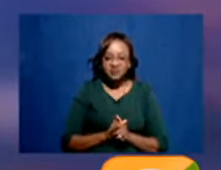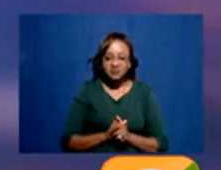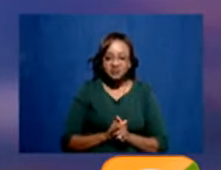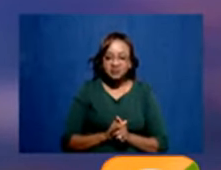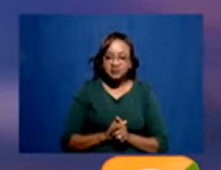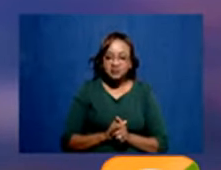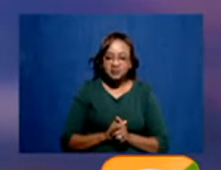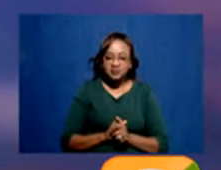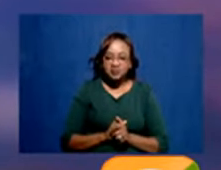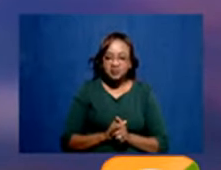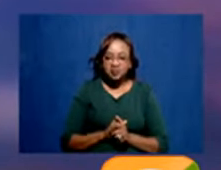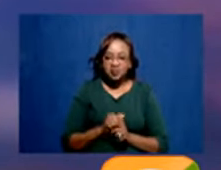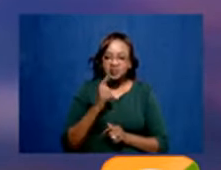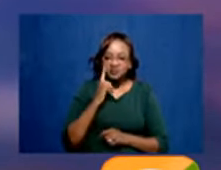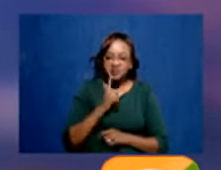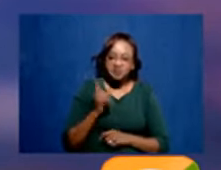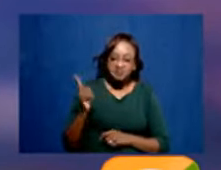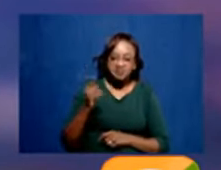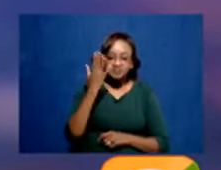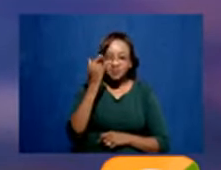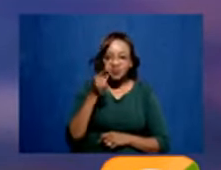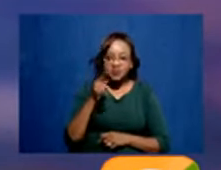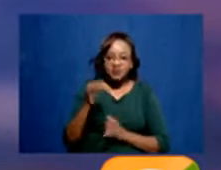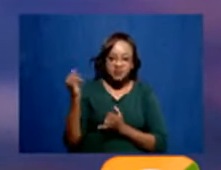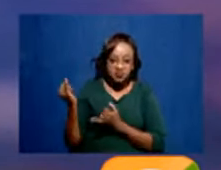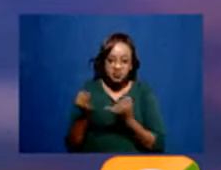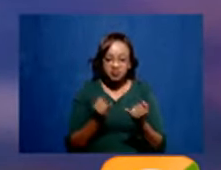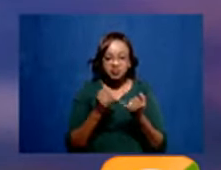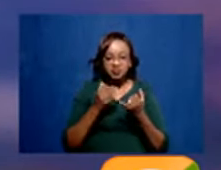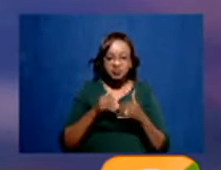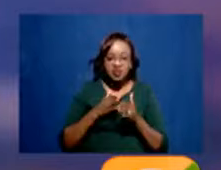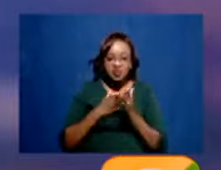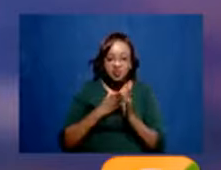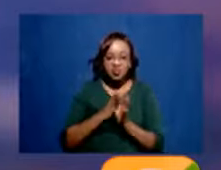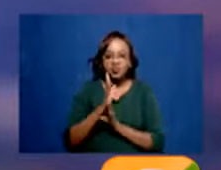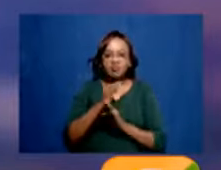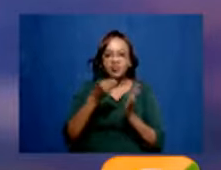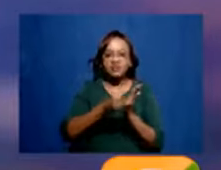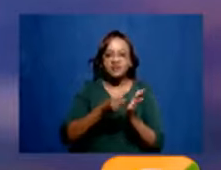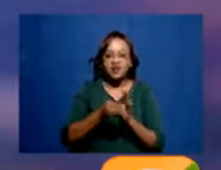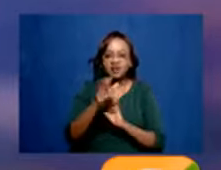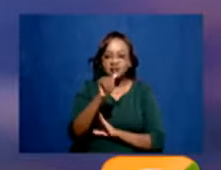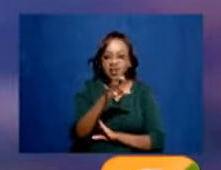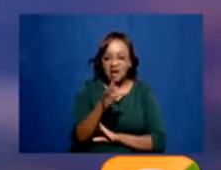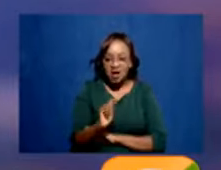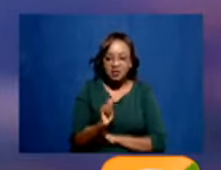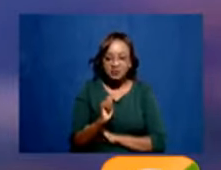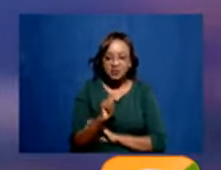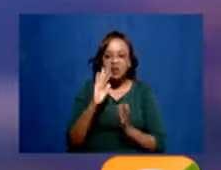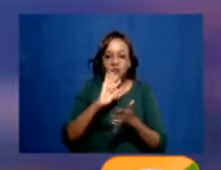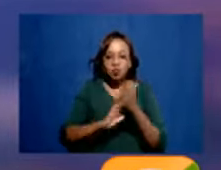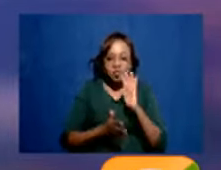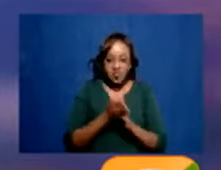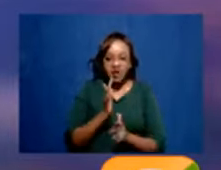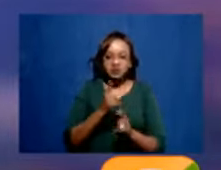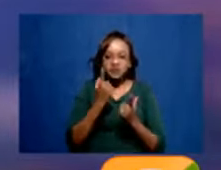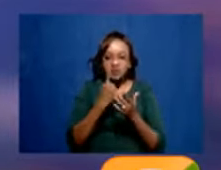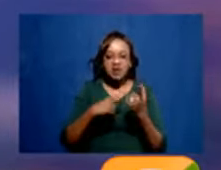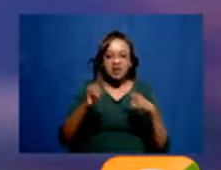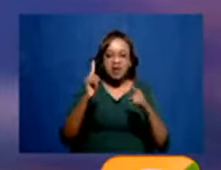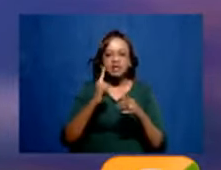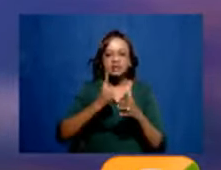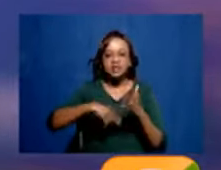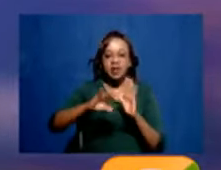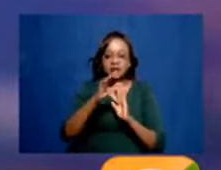It was saying that it was introduced through the Finance Act without a proper legal framework having been set. And that is why